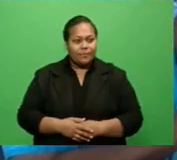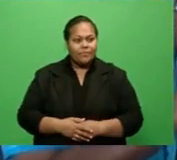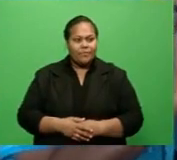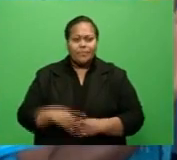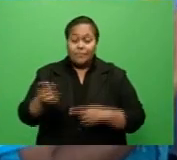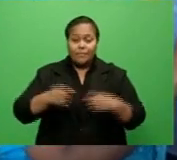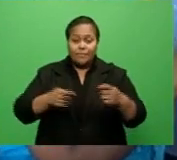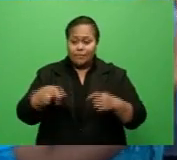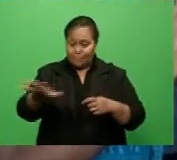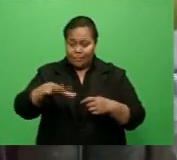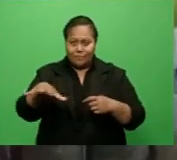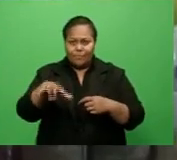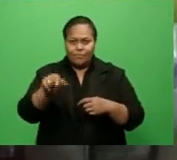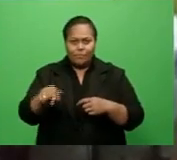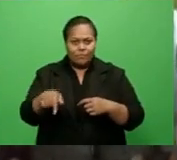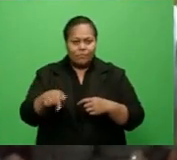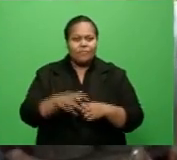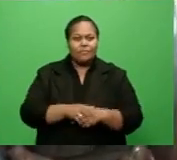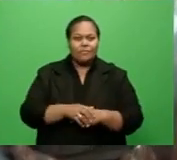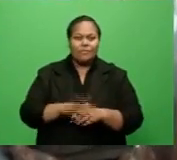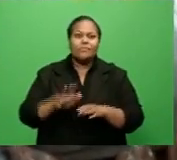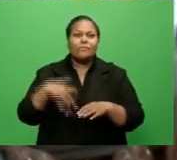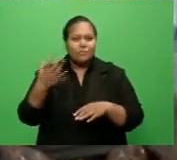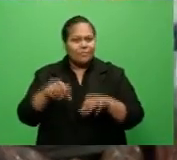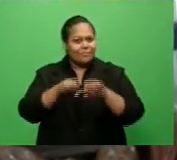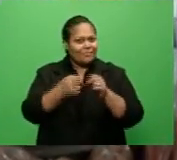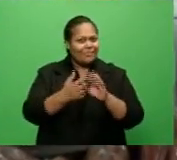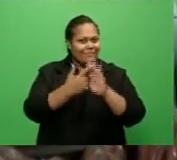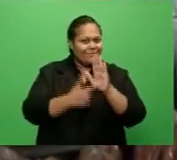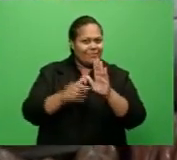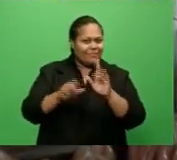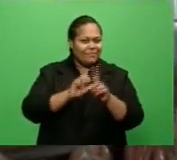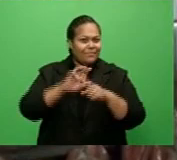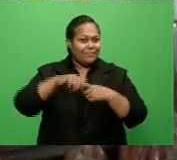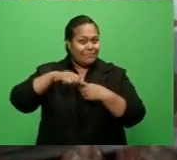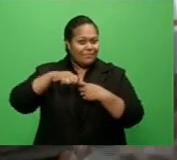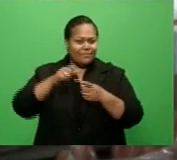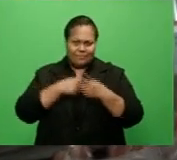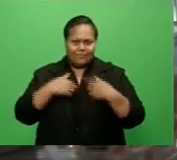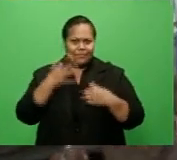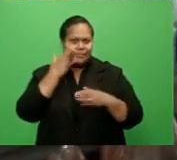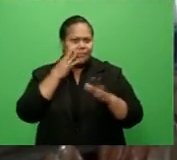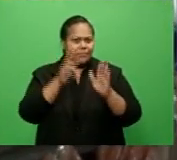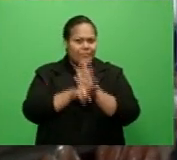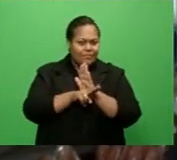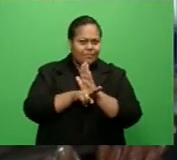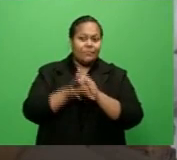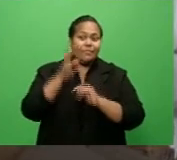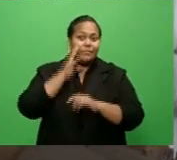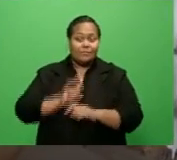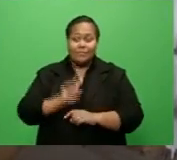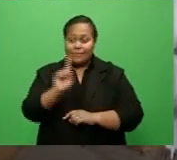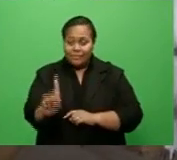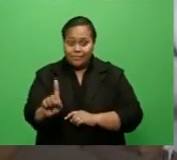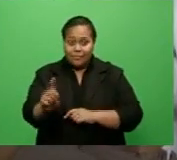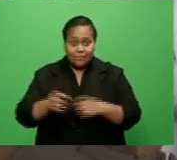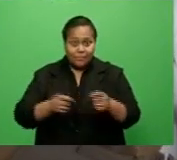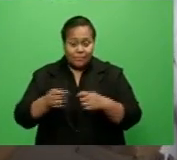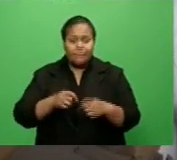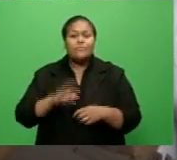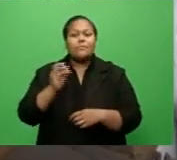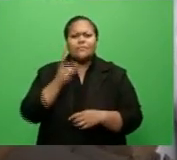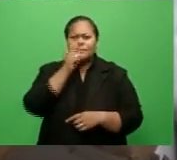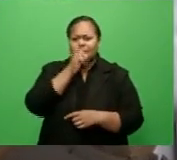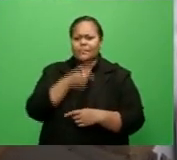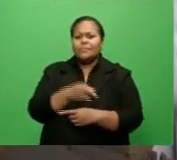are hotspots. So we are also raising awareness through this restorative conference. So the vendors will be available, and